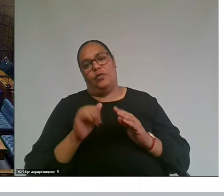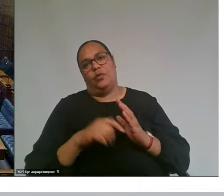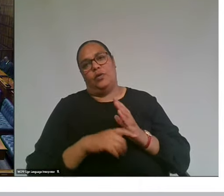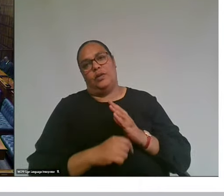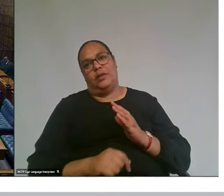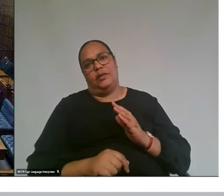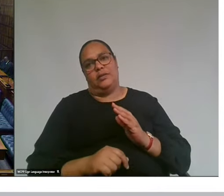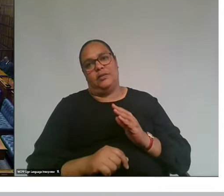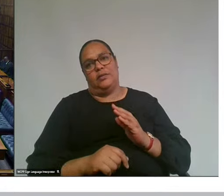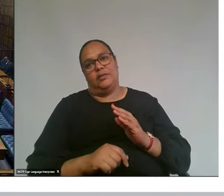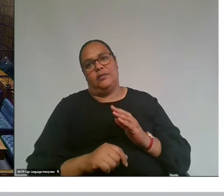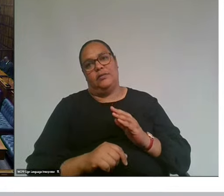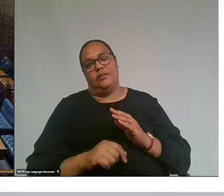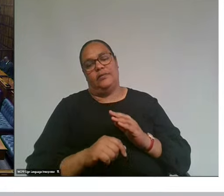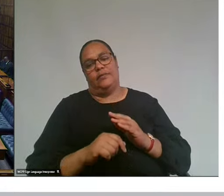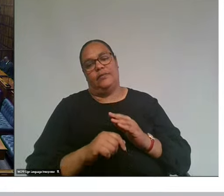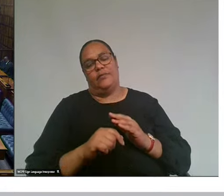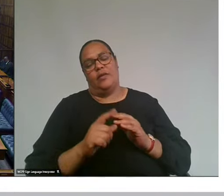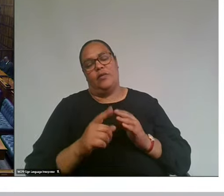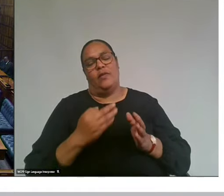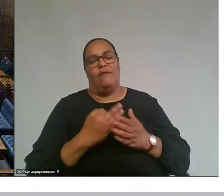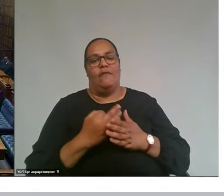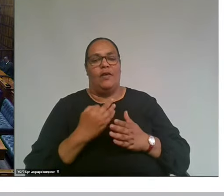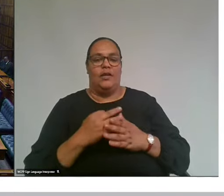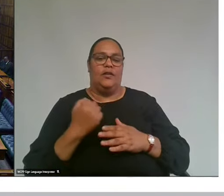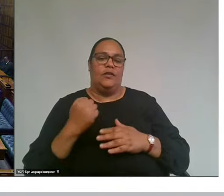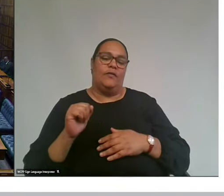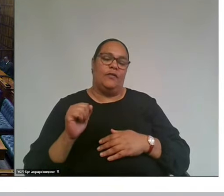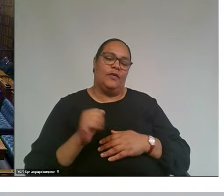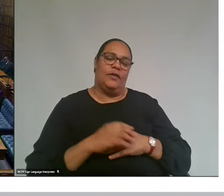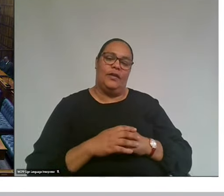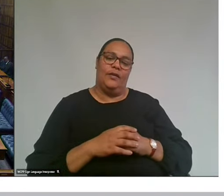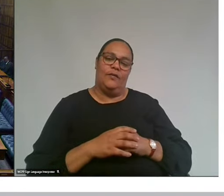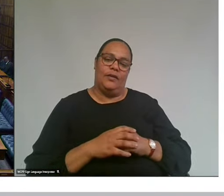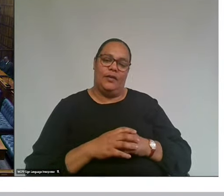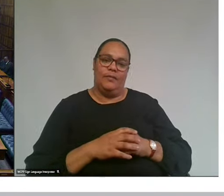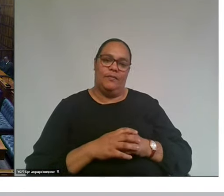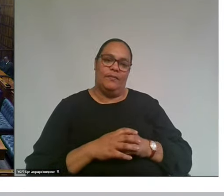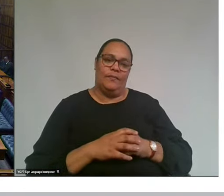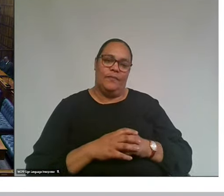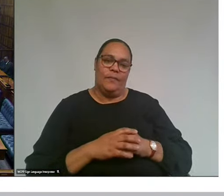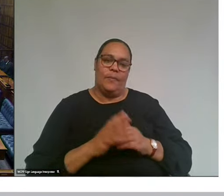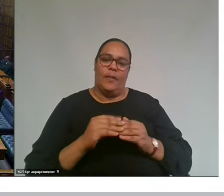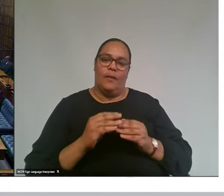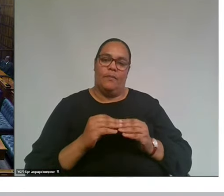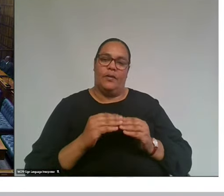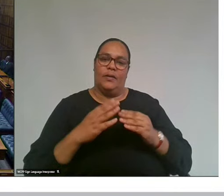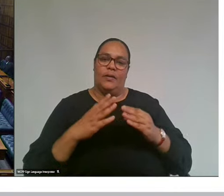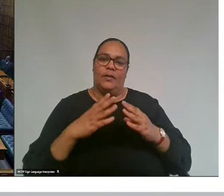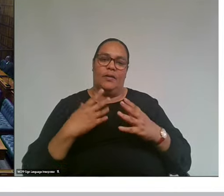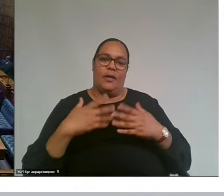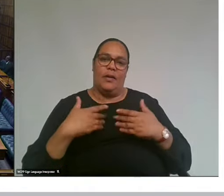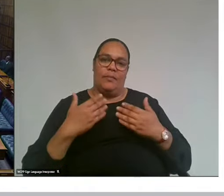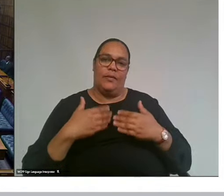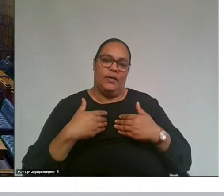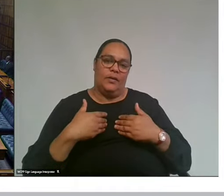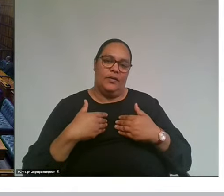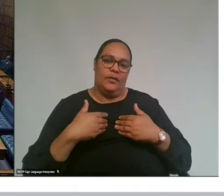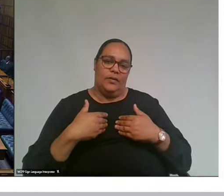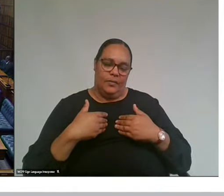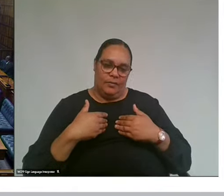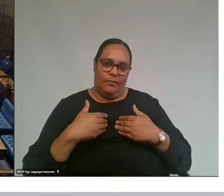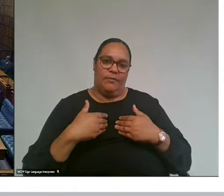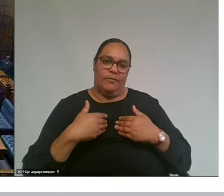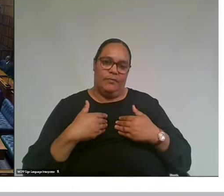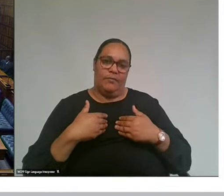incentives and um the funding for the factories all right members everyone happy